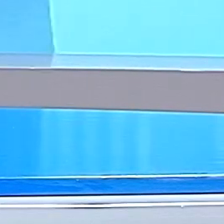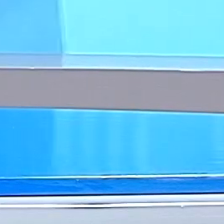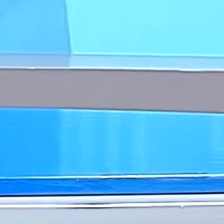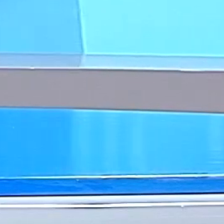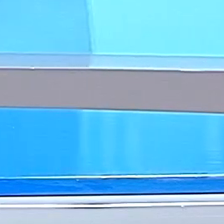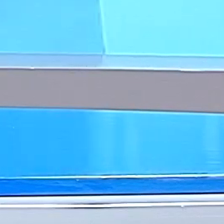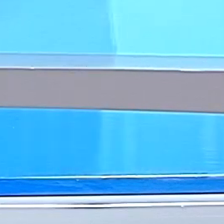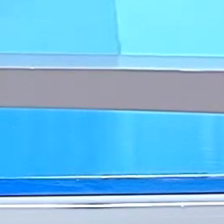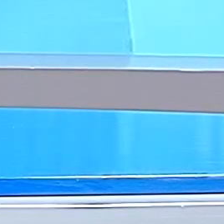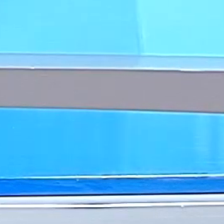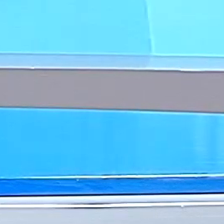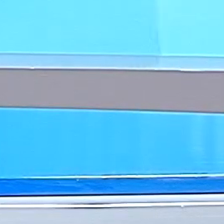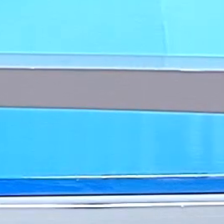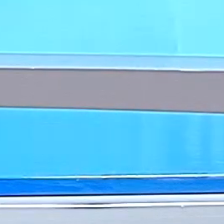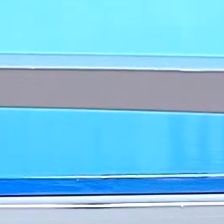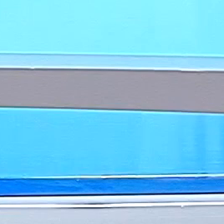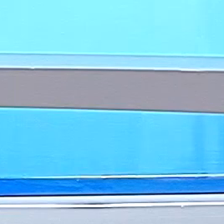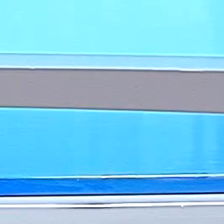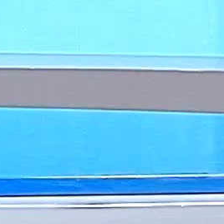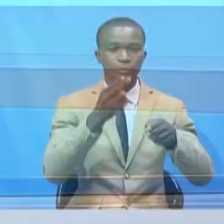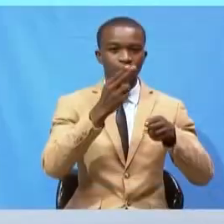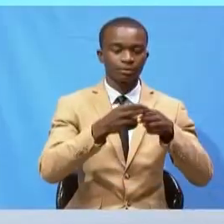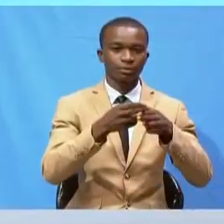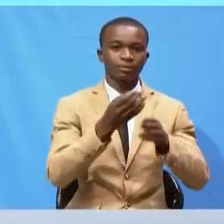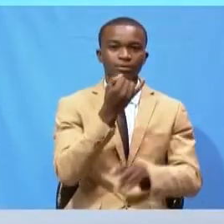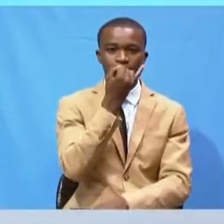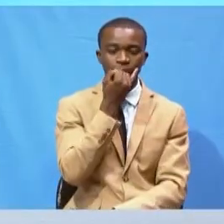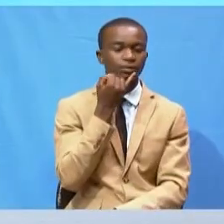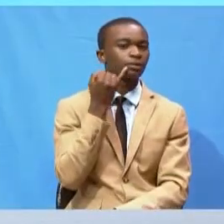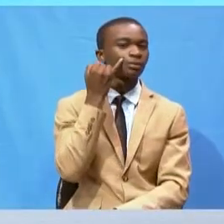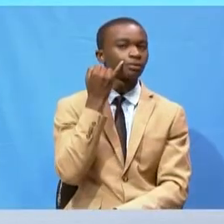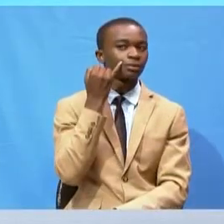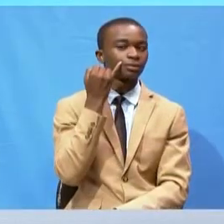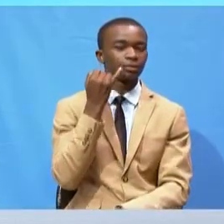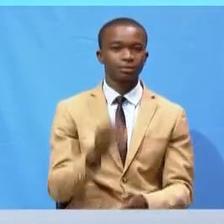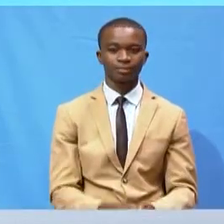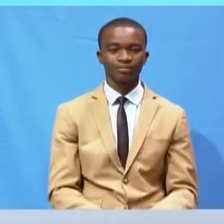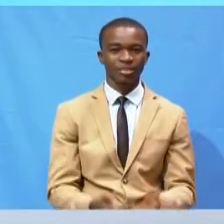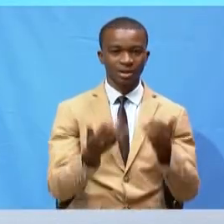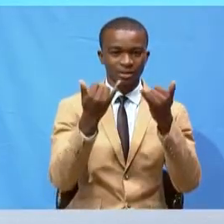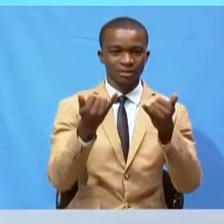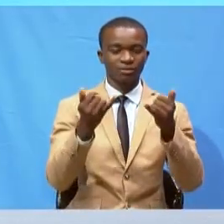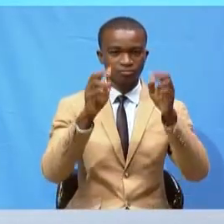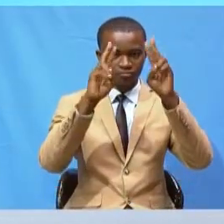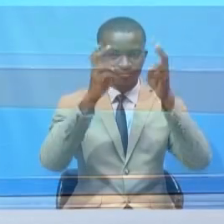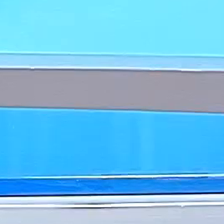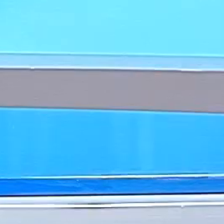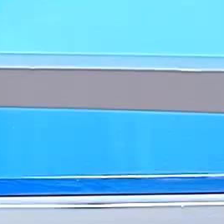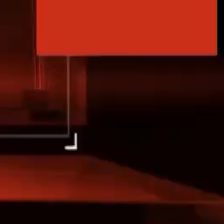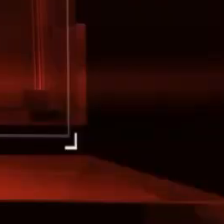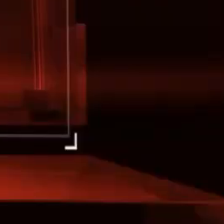Kapandula, and my sign language interpreter is Joas Shikombwe. Let's take you through the headlines.